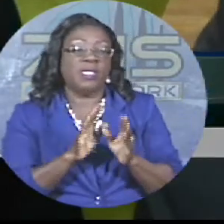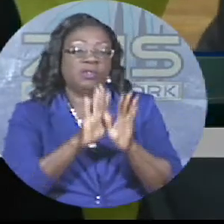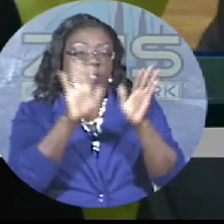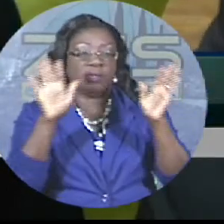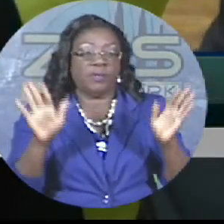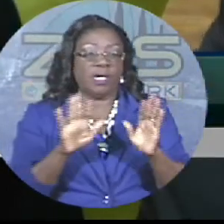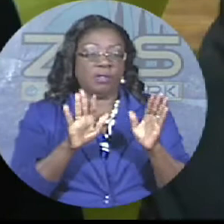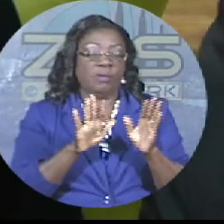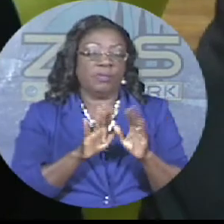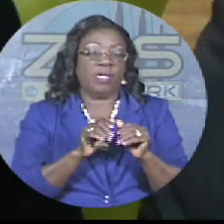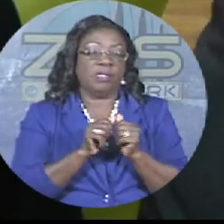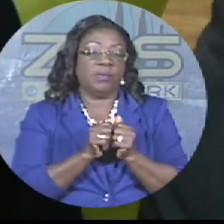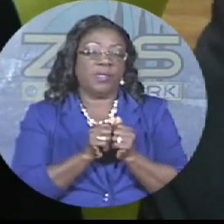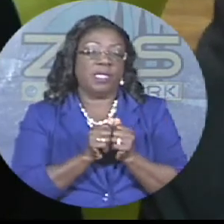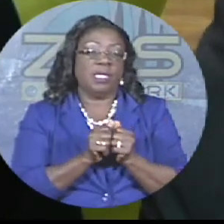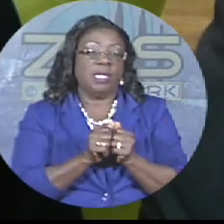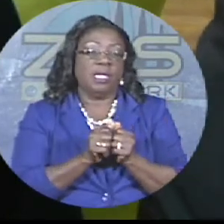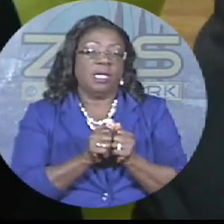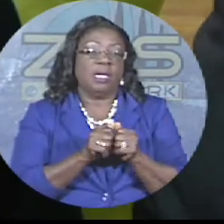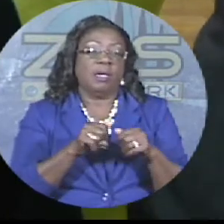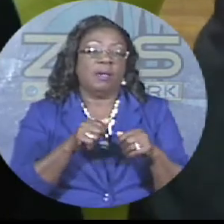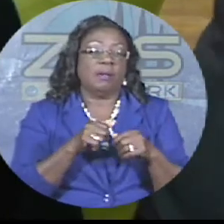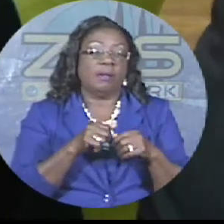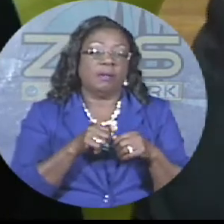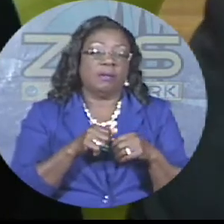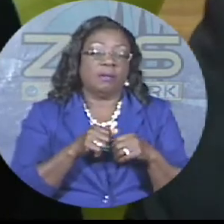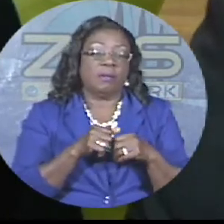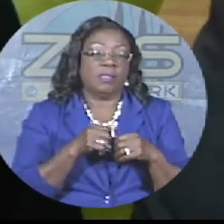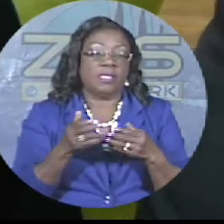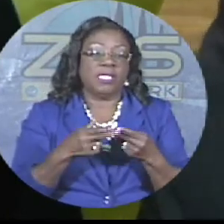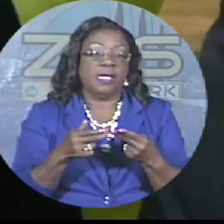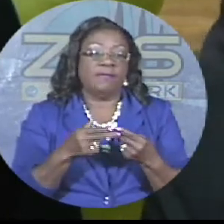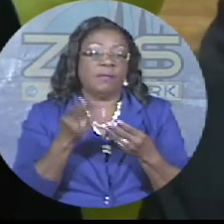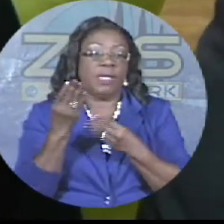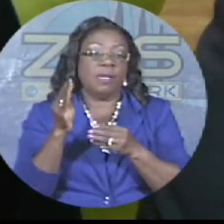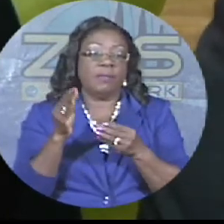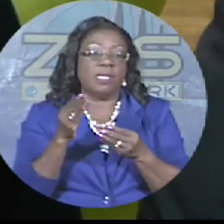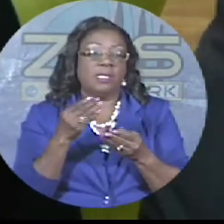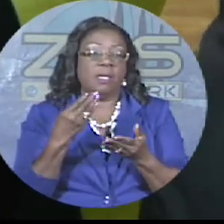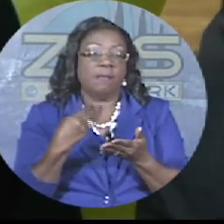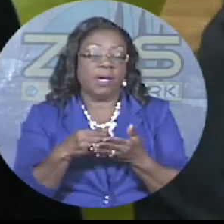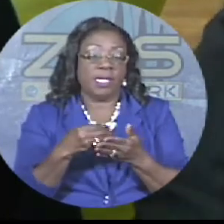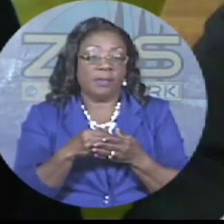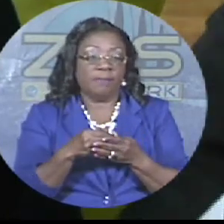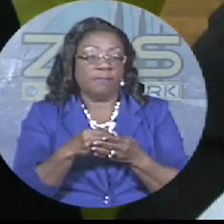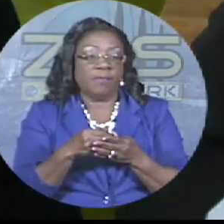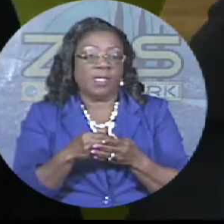trying to be accountable for the management of the Bahamian people's tax monies. And so, you know,